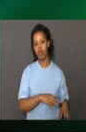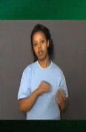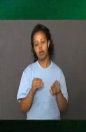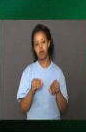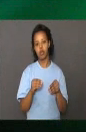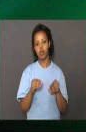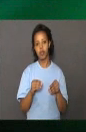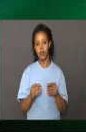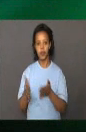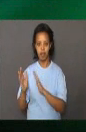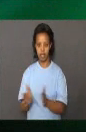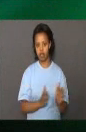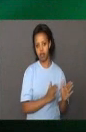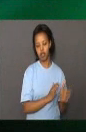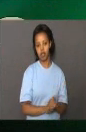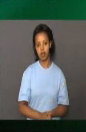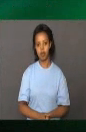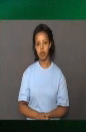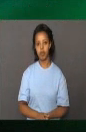Students, let's get ready.